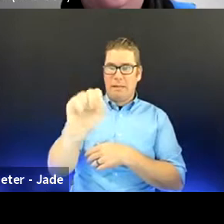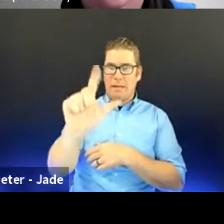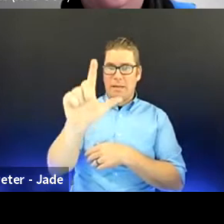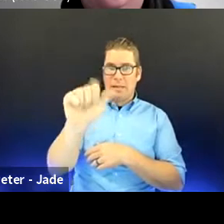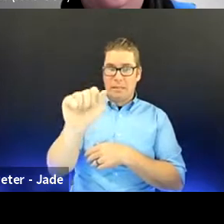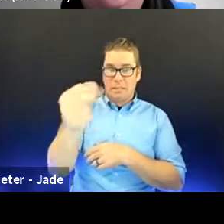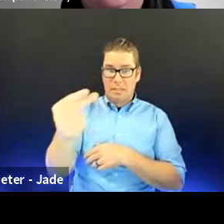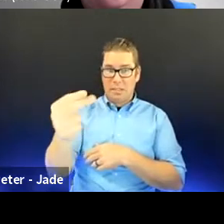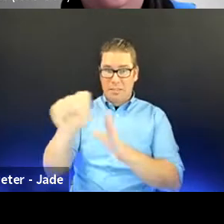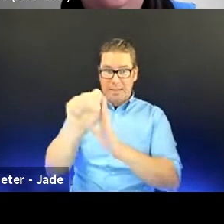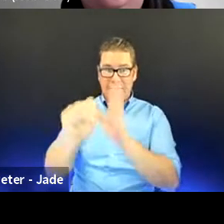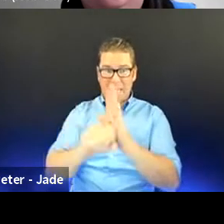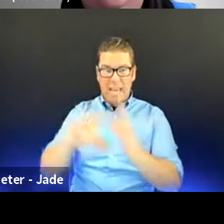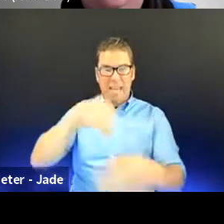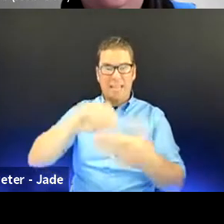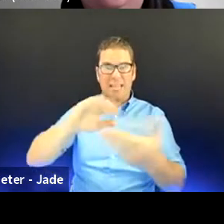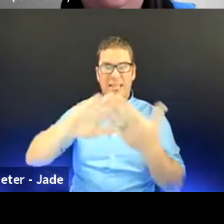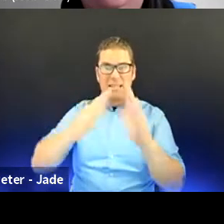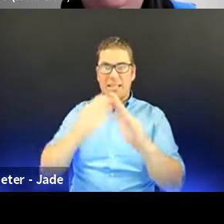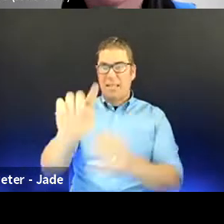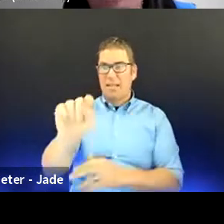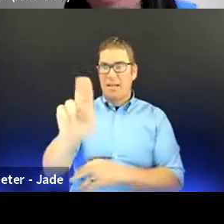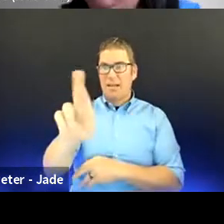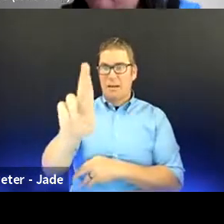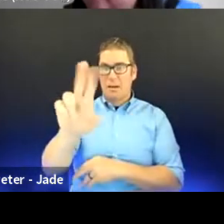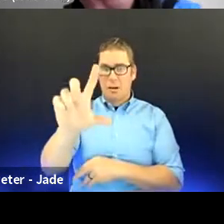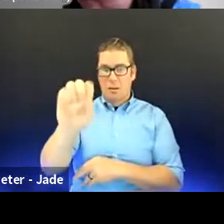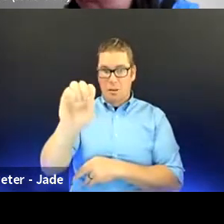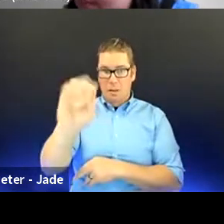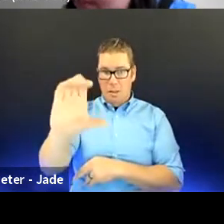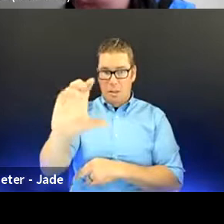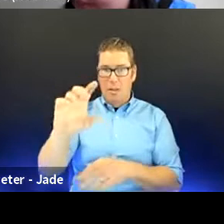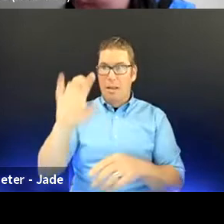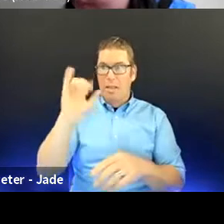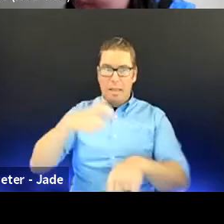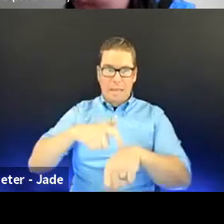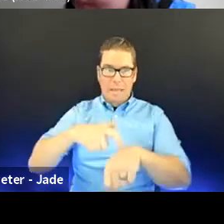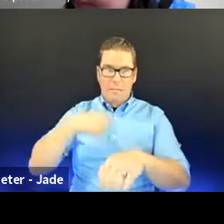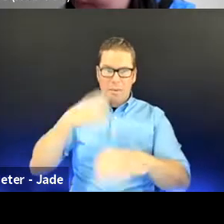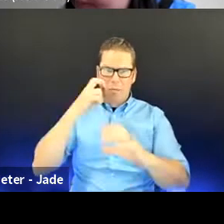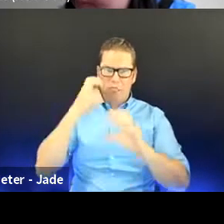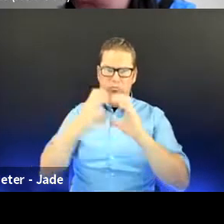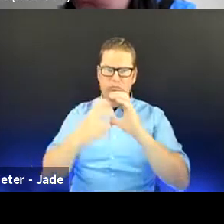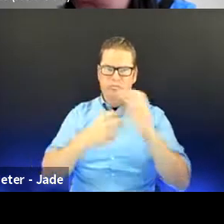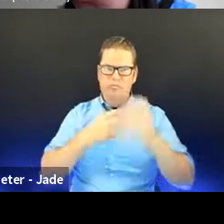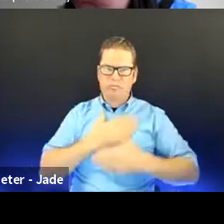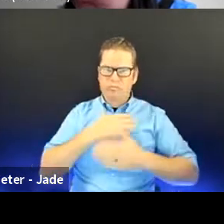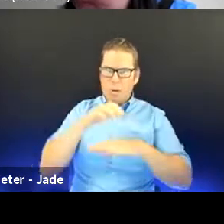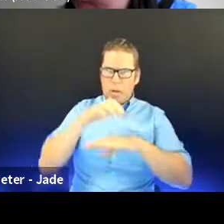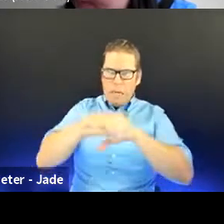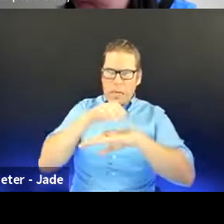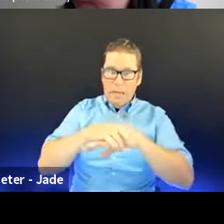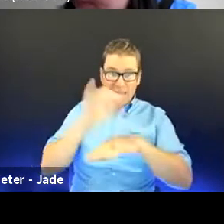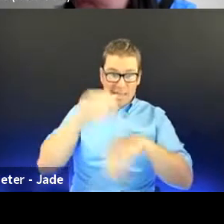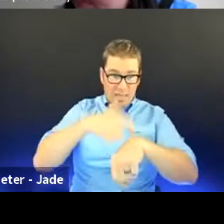kept playing soccer, but also at that time really started to fall more in love with English. I had declared as an English major